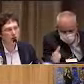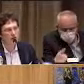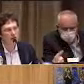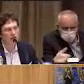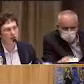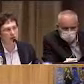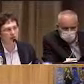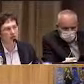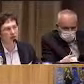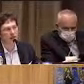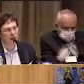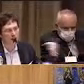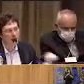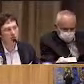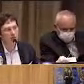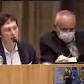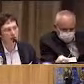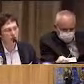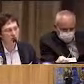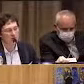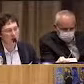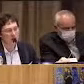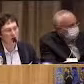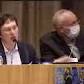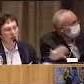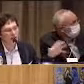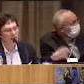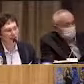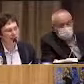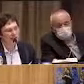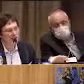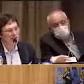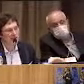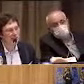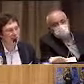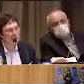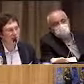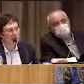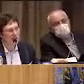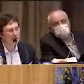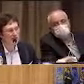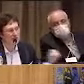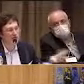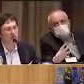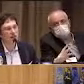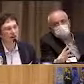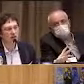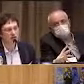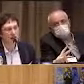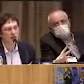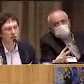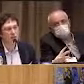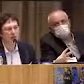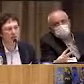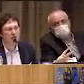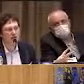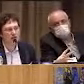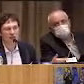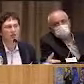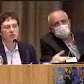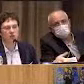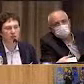example, fever, etc. You have to return to hospital. So, and this would